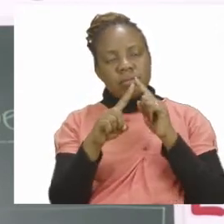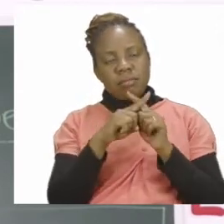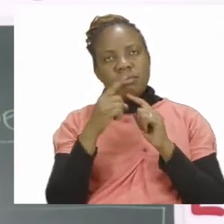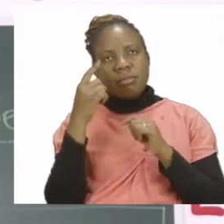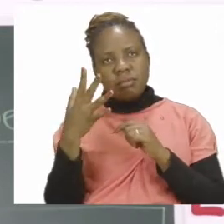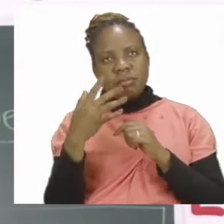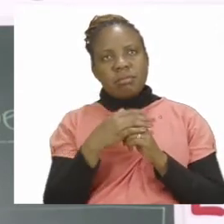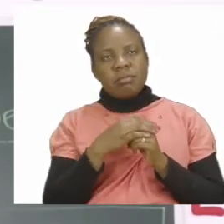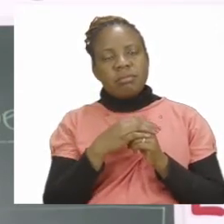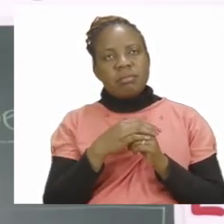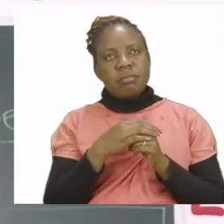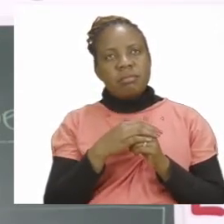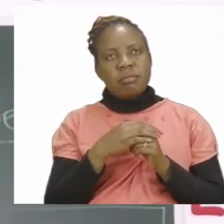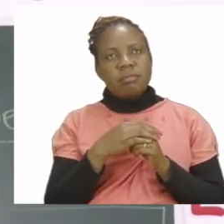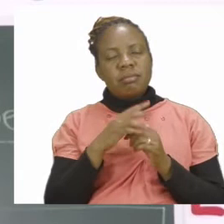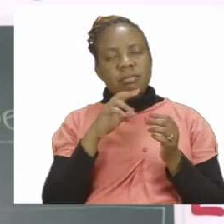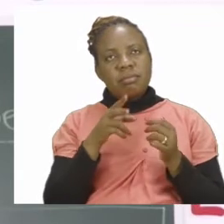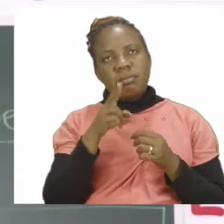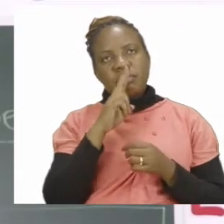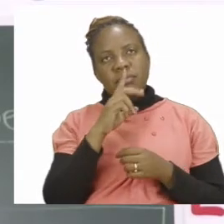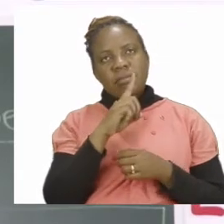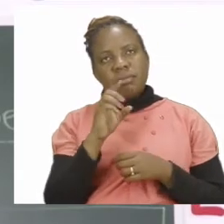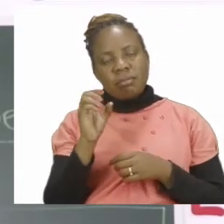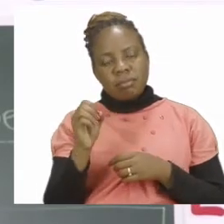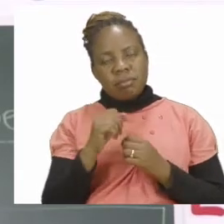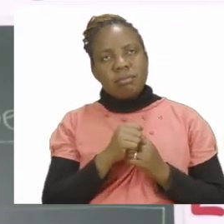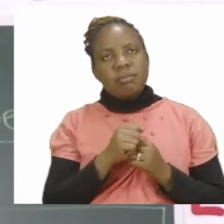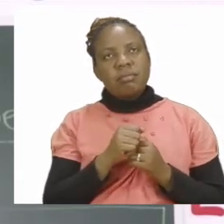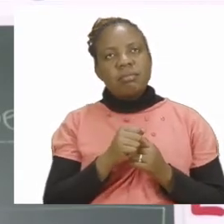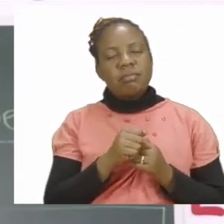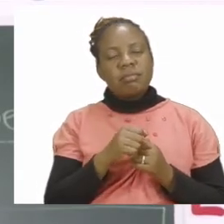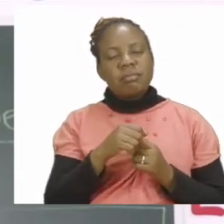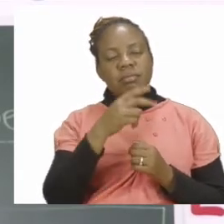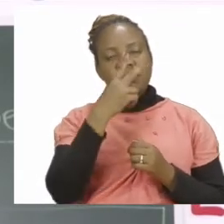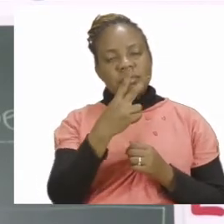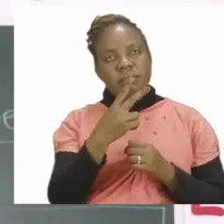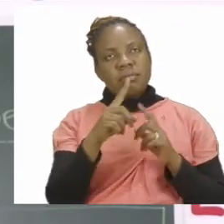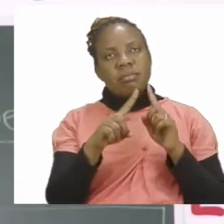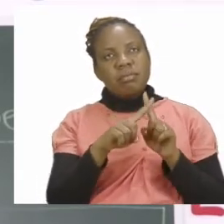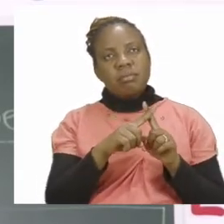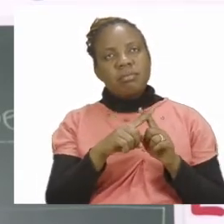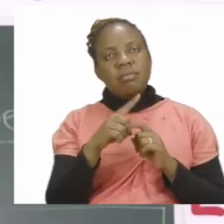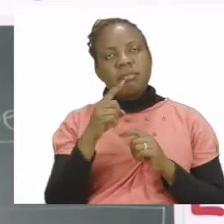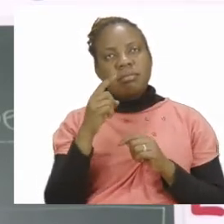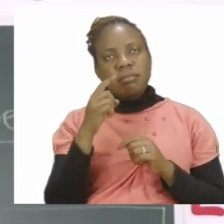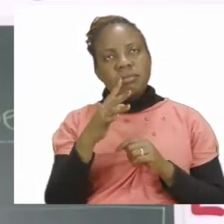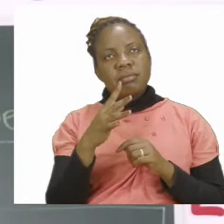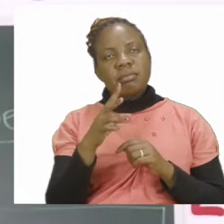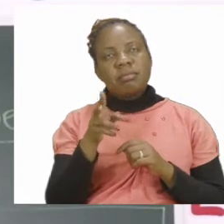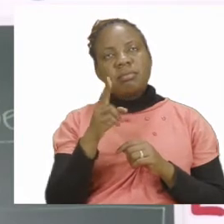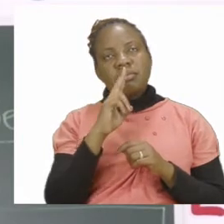us 10. So, 2 times 5 equals 10. Now, we go